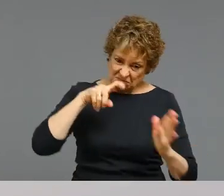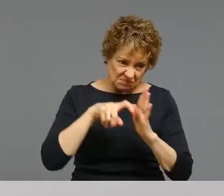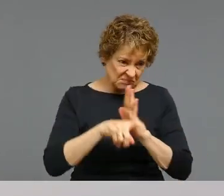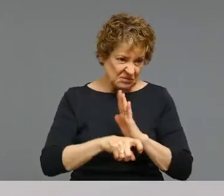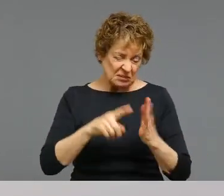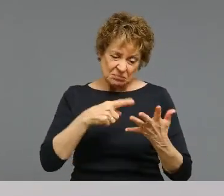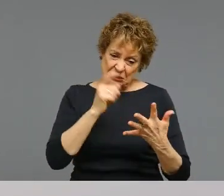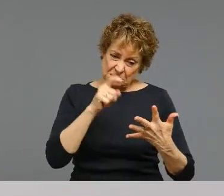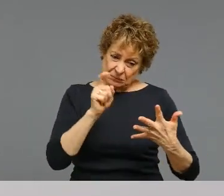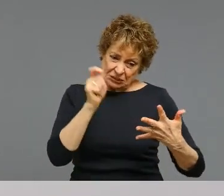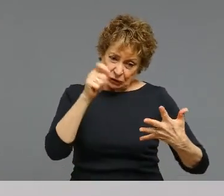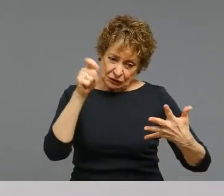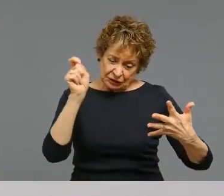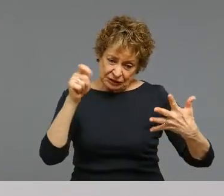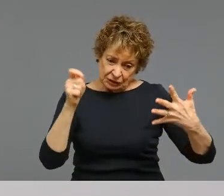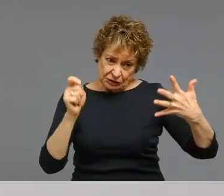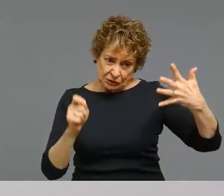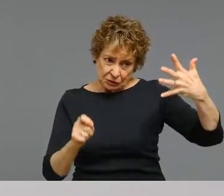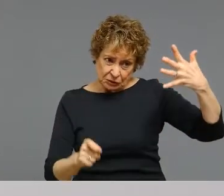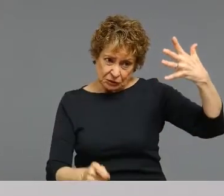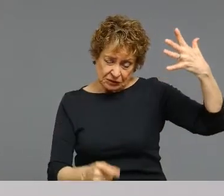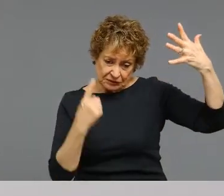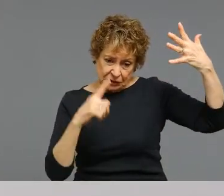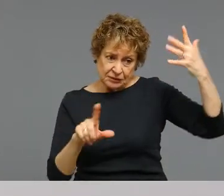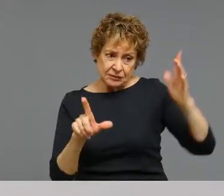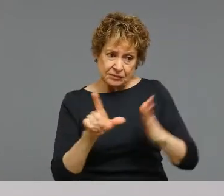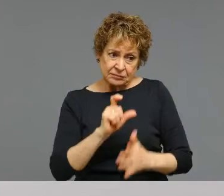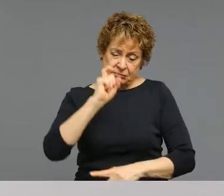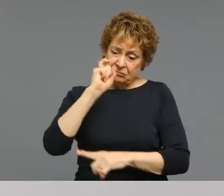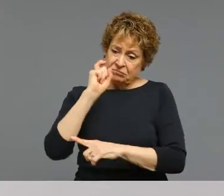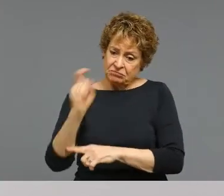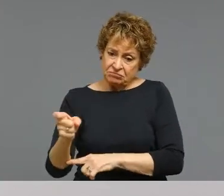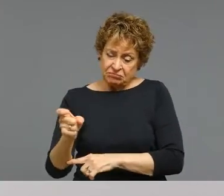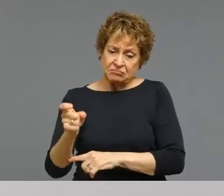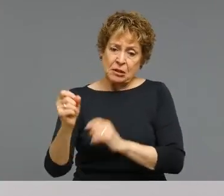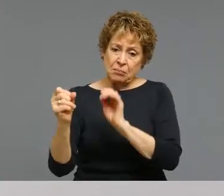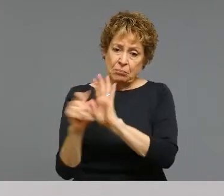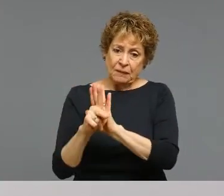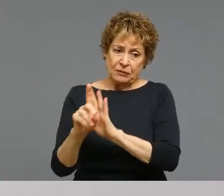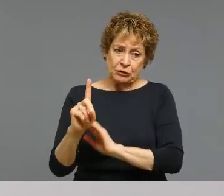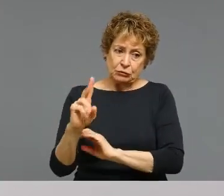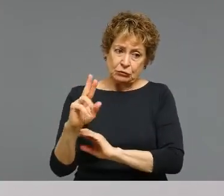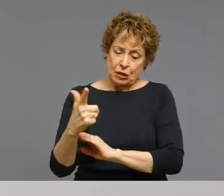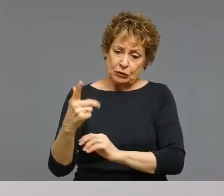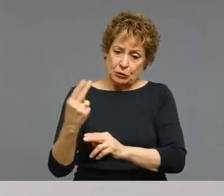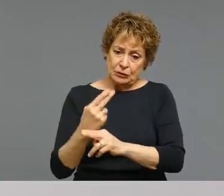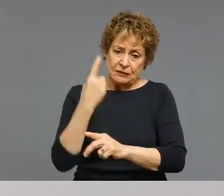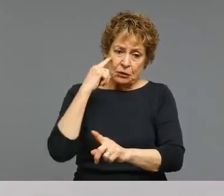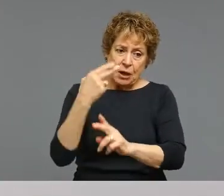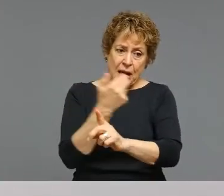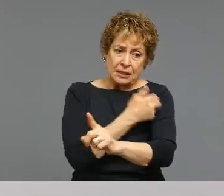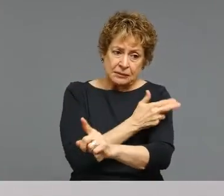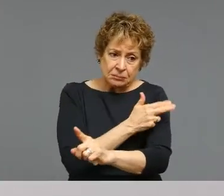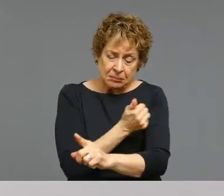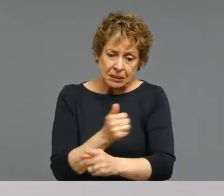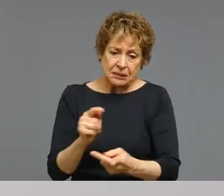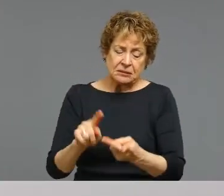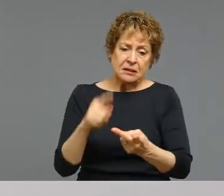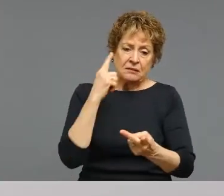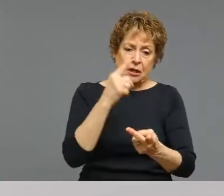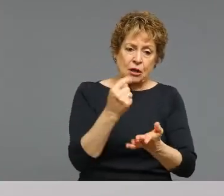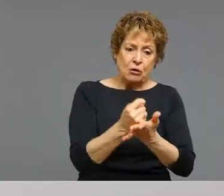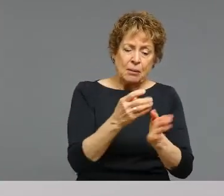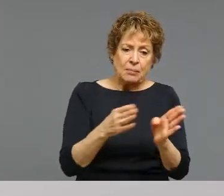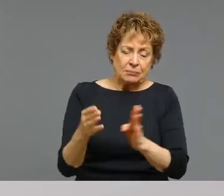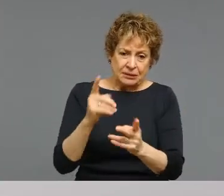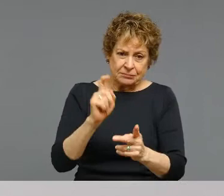a drug, of a test, of something that is used in, clinical treatment or diagnosis of a patient. And so it